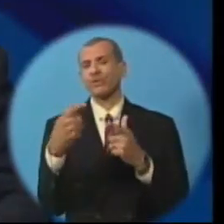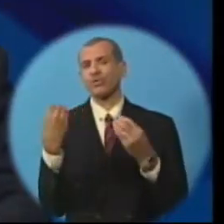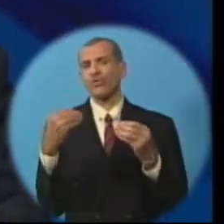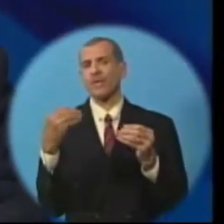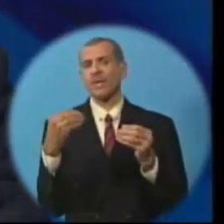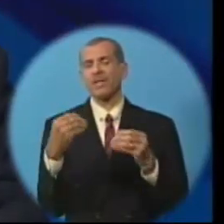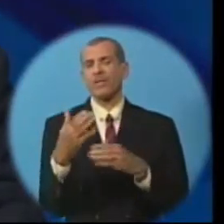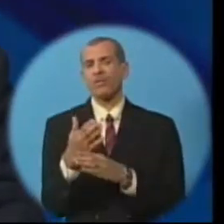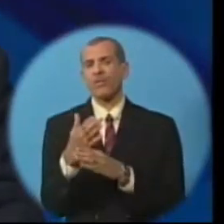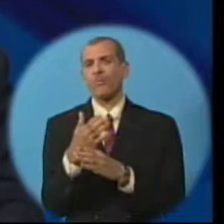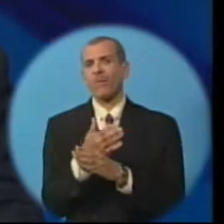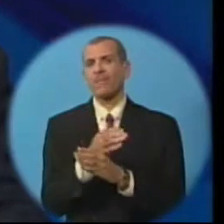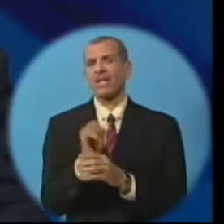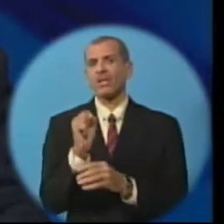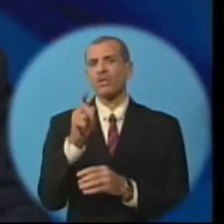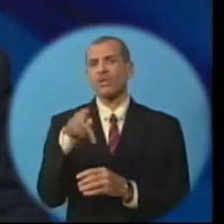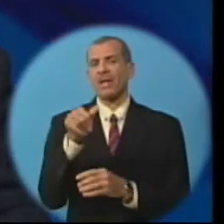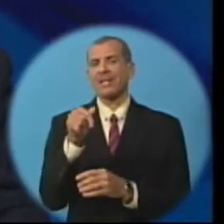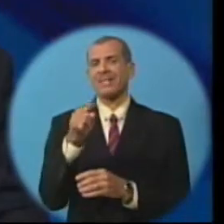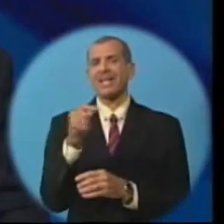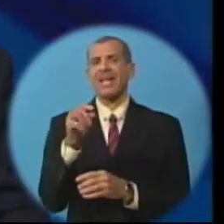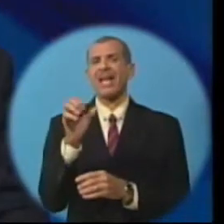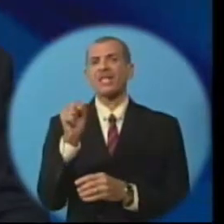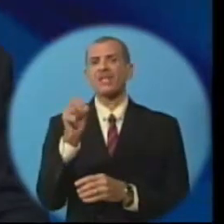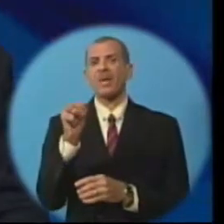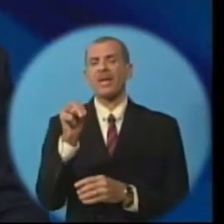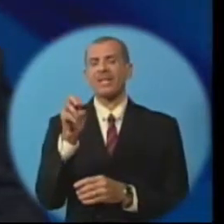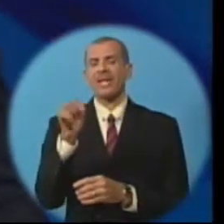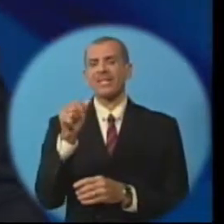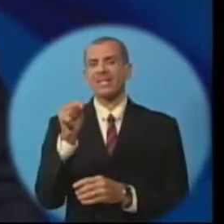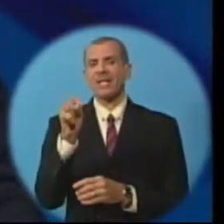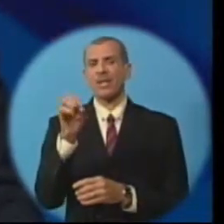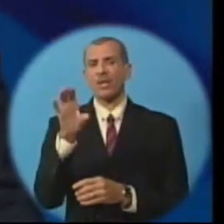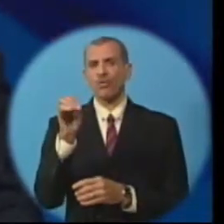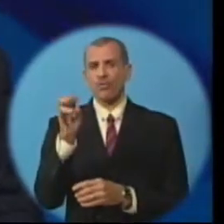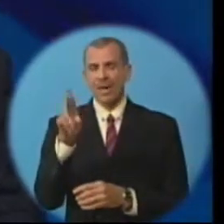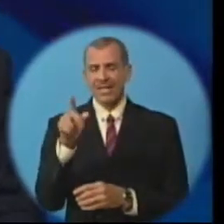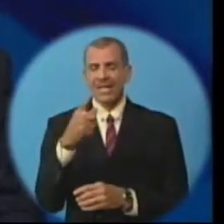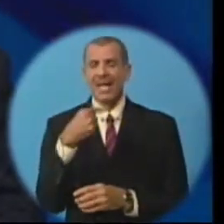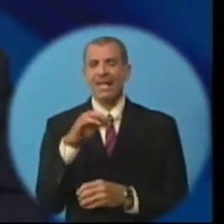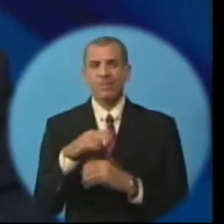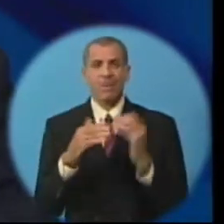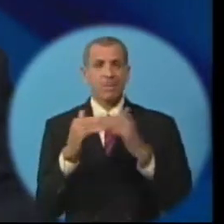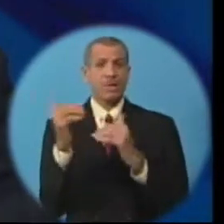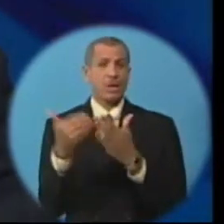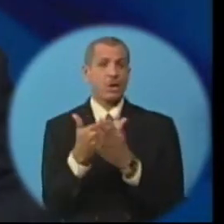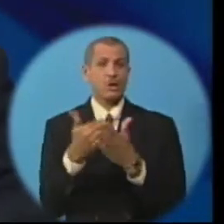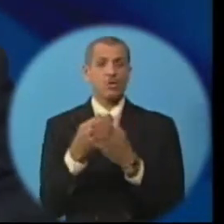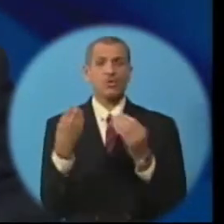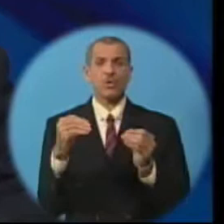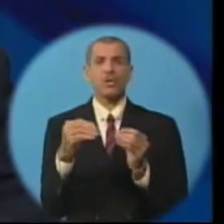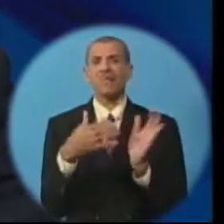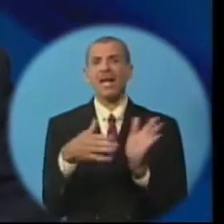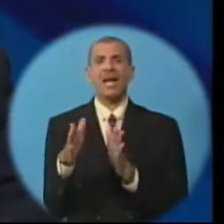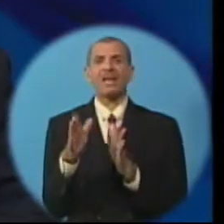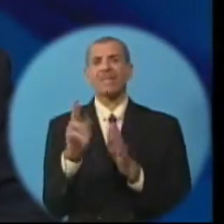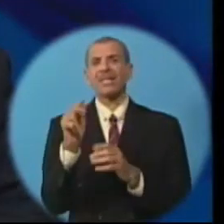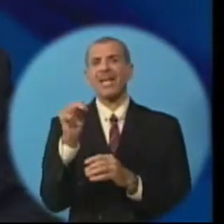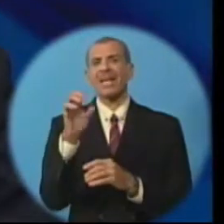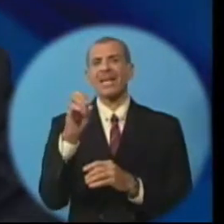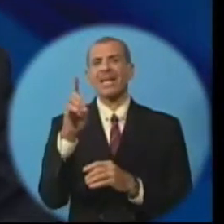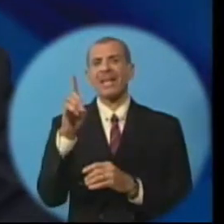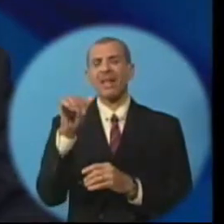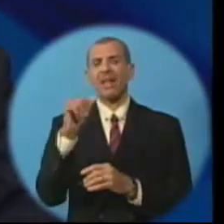are also planned for the Supercenter at Sunset Crest and they will be constructing a new store planned for Kendall Hill